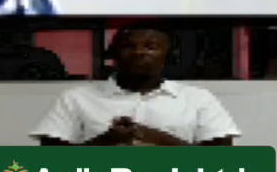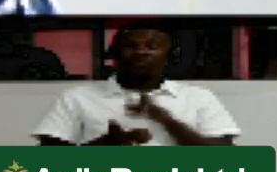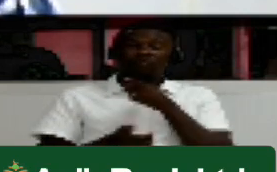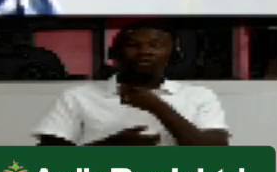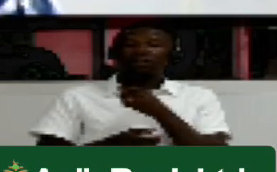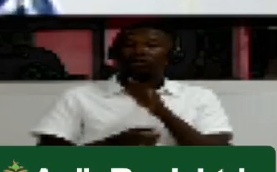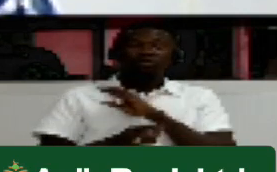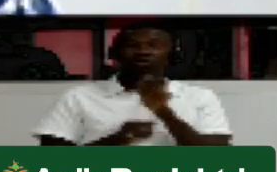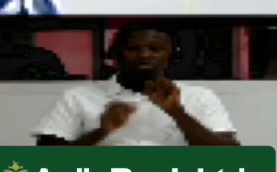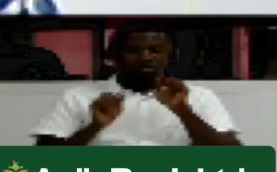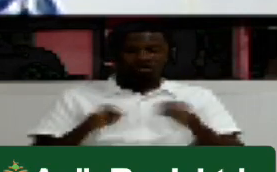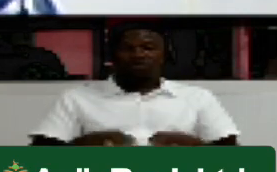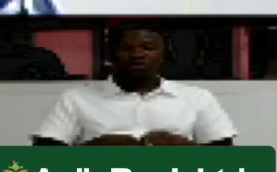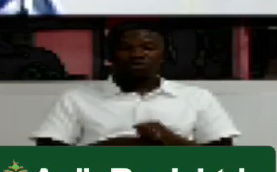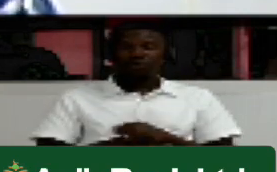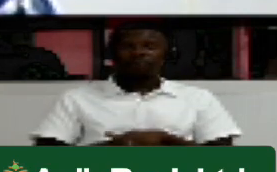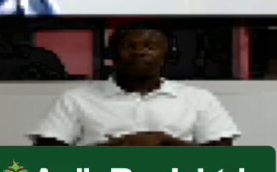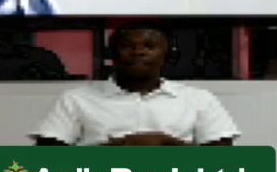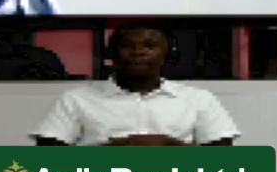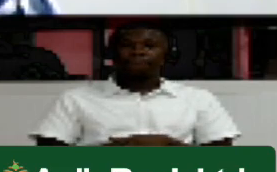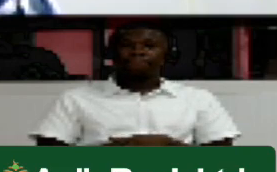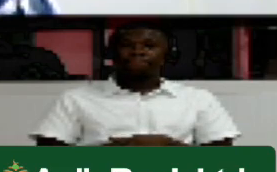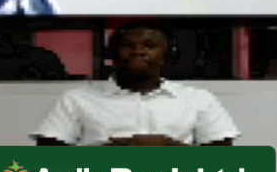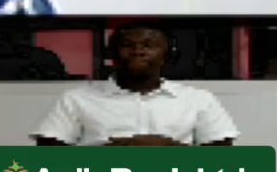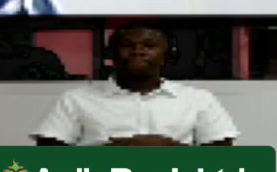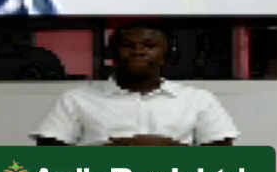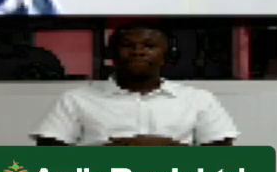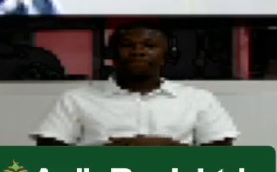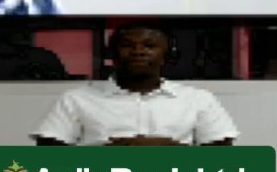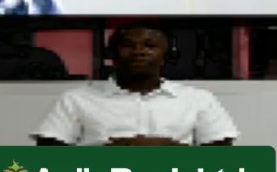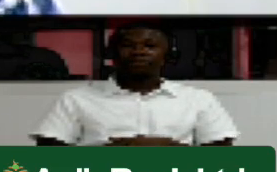that could not materialize.